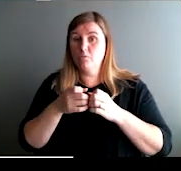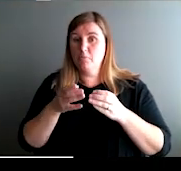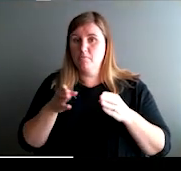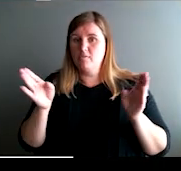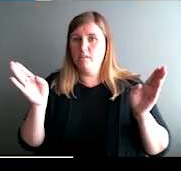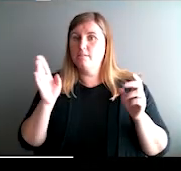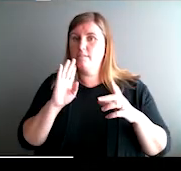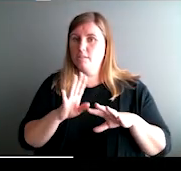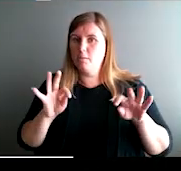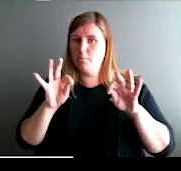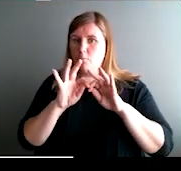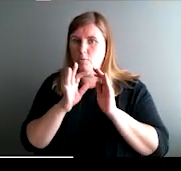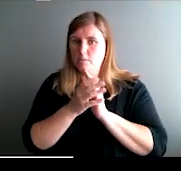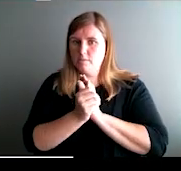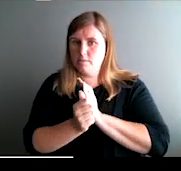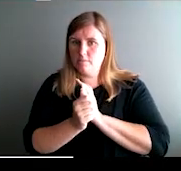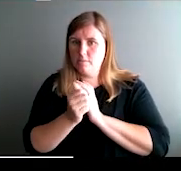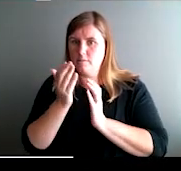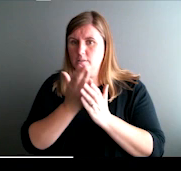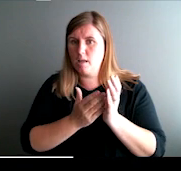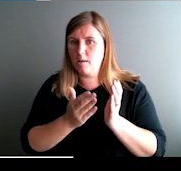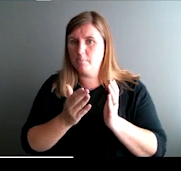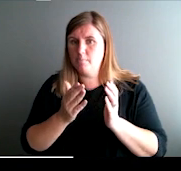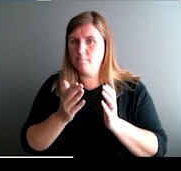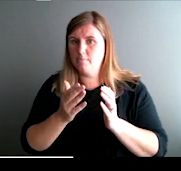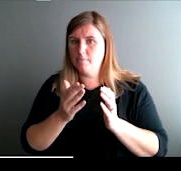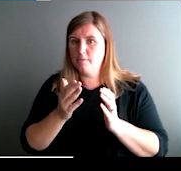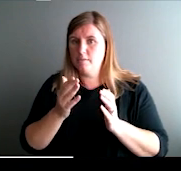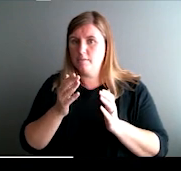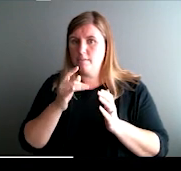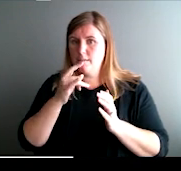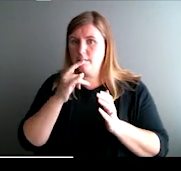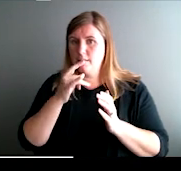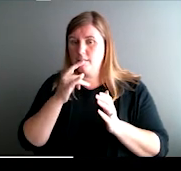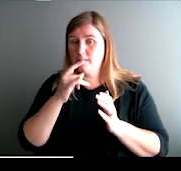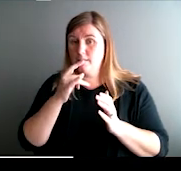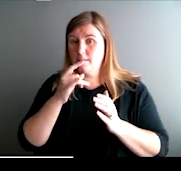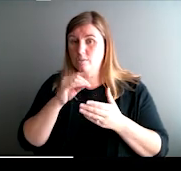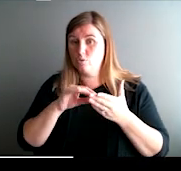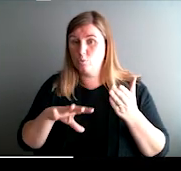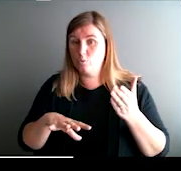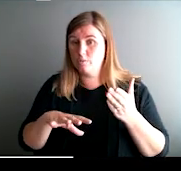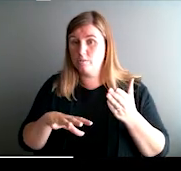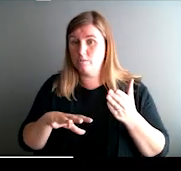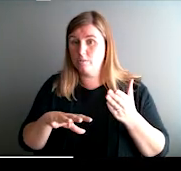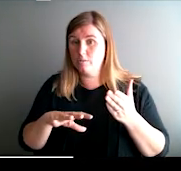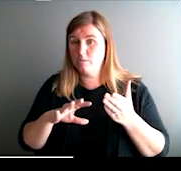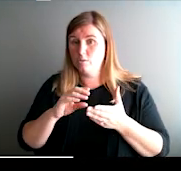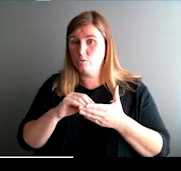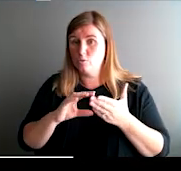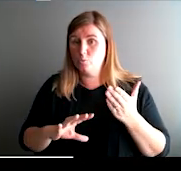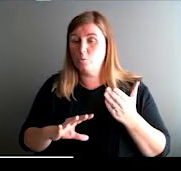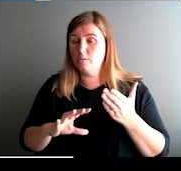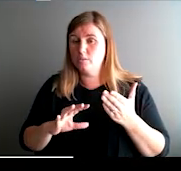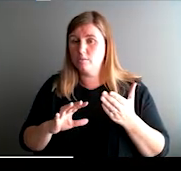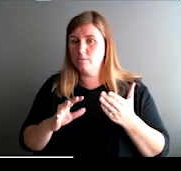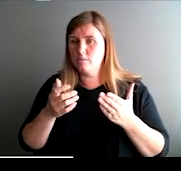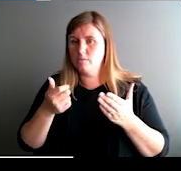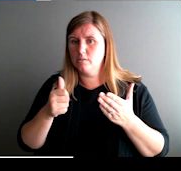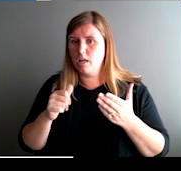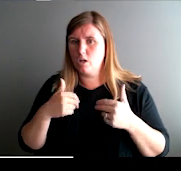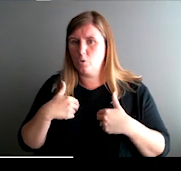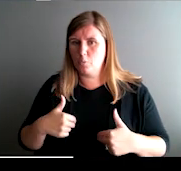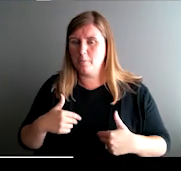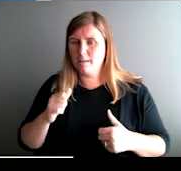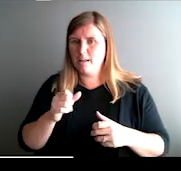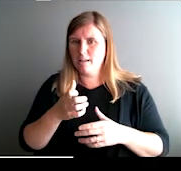an important skill. Some kiddos get it for free, or some students, excuse me, not just kids, there's any human